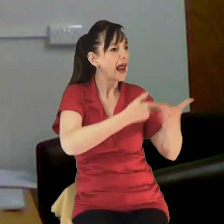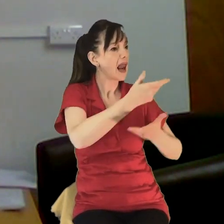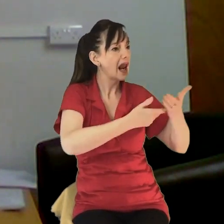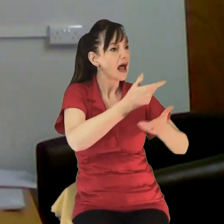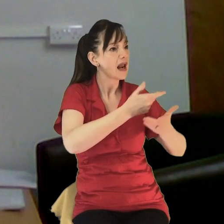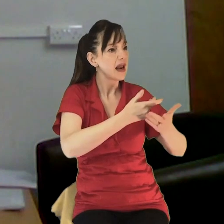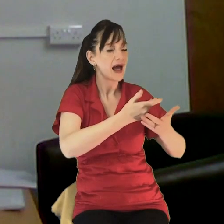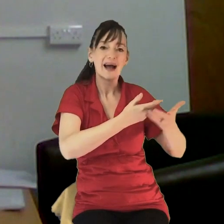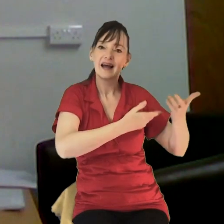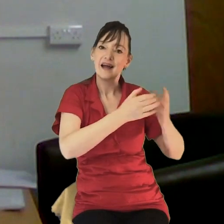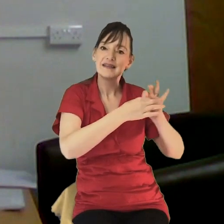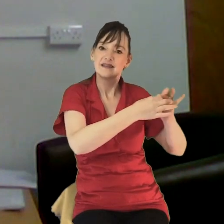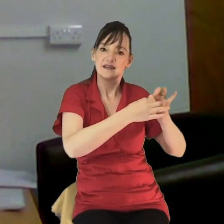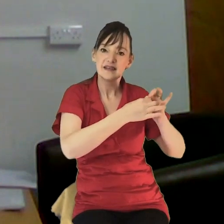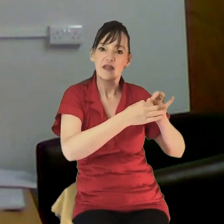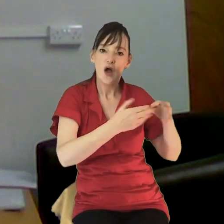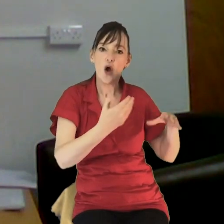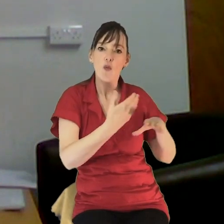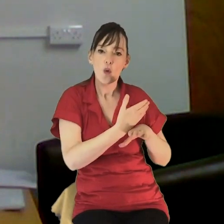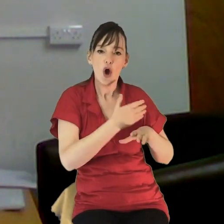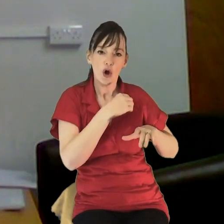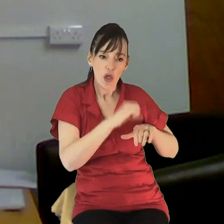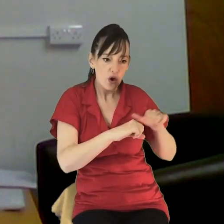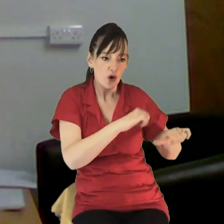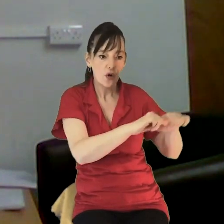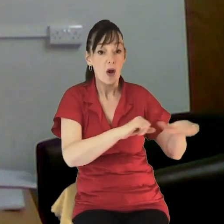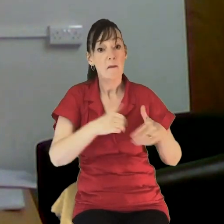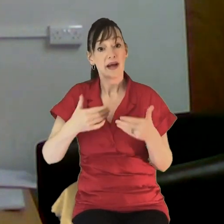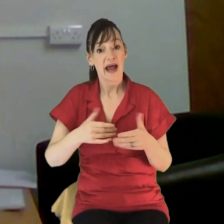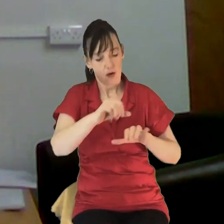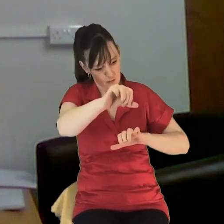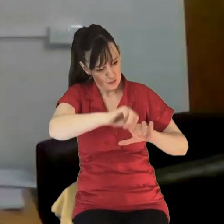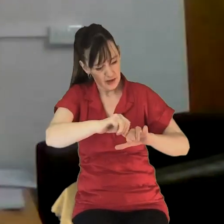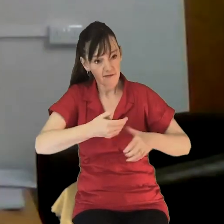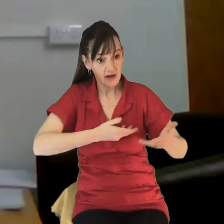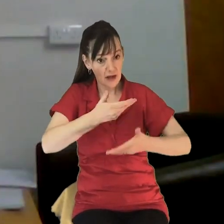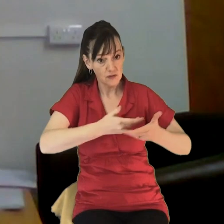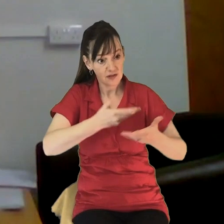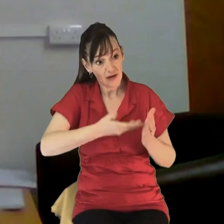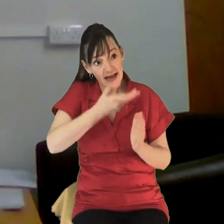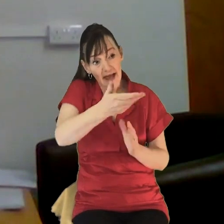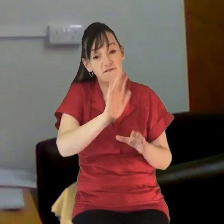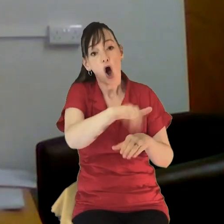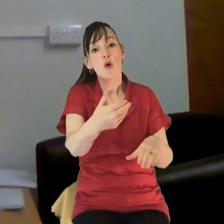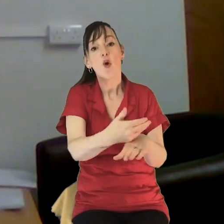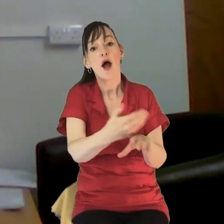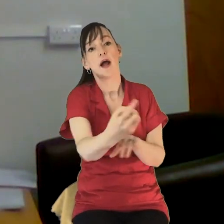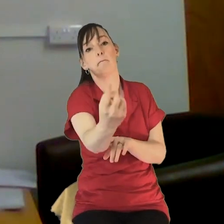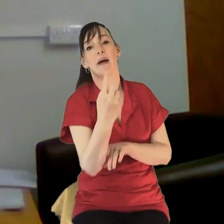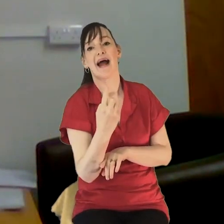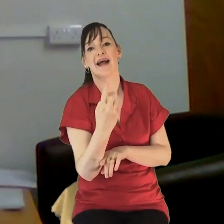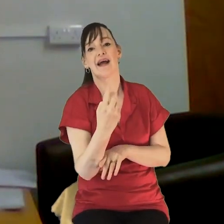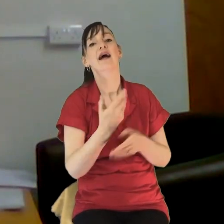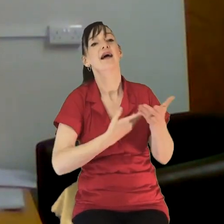they're now doing that at home and coming back with their reflections on that. So that's been interesting. And then we've also just